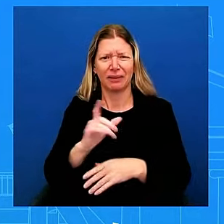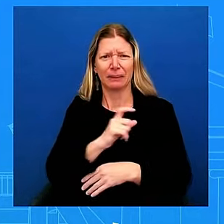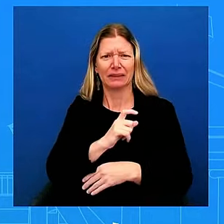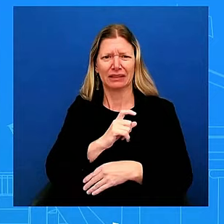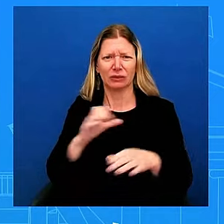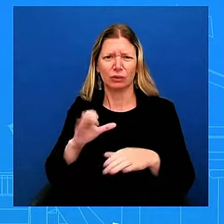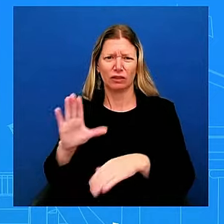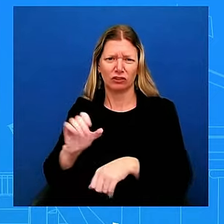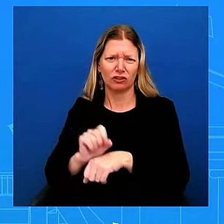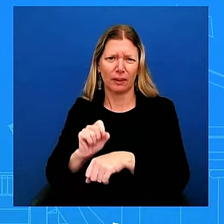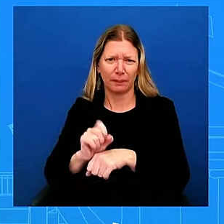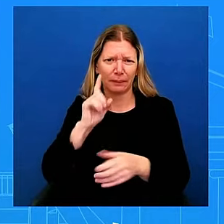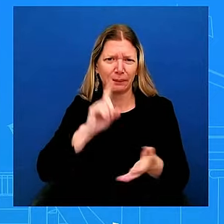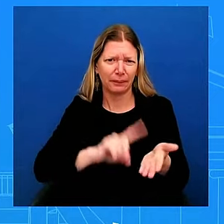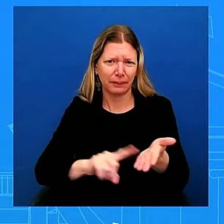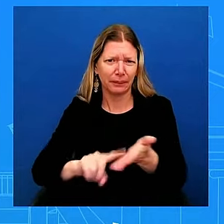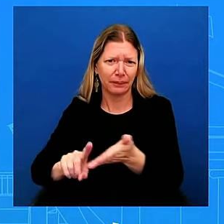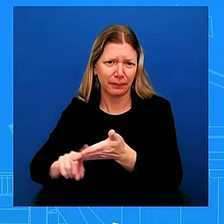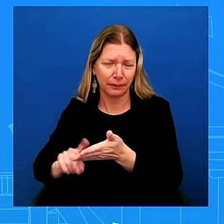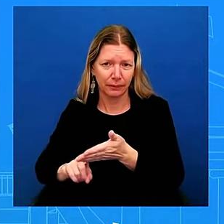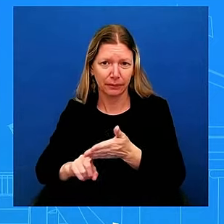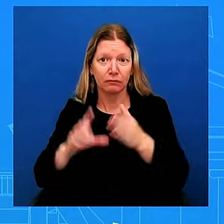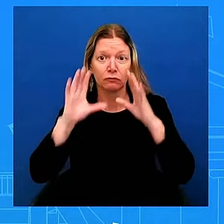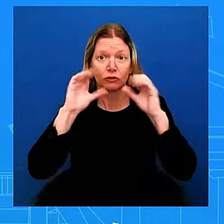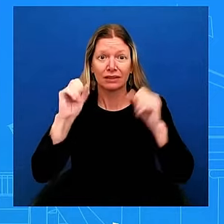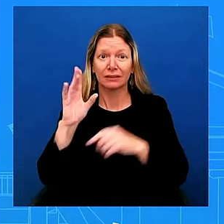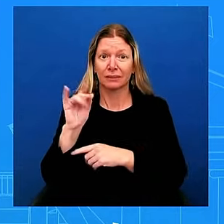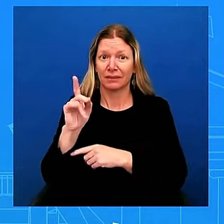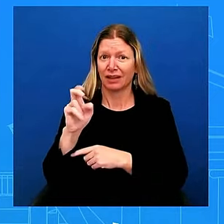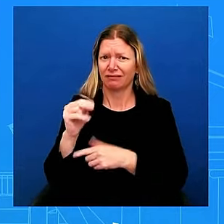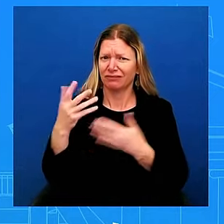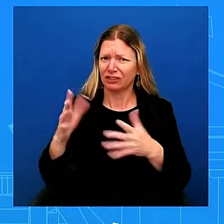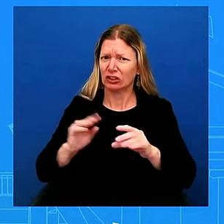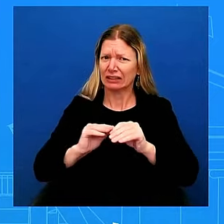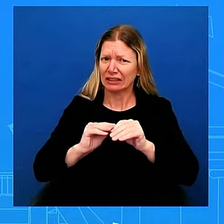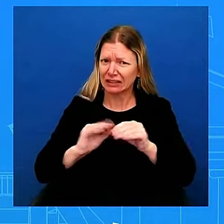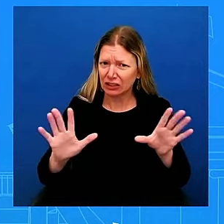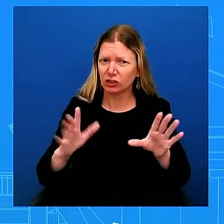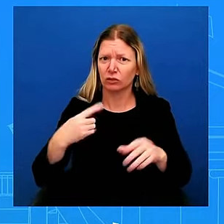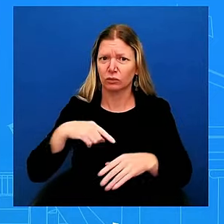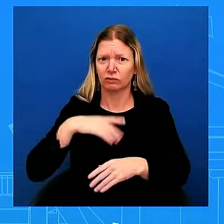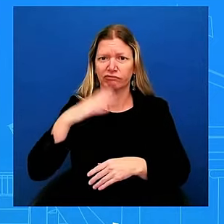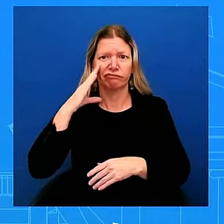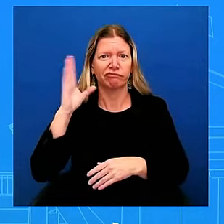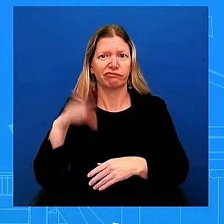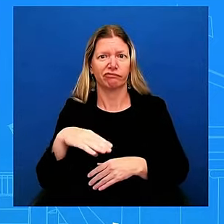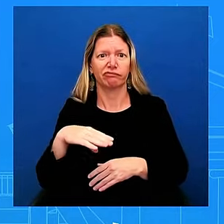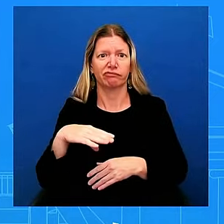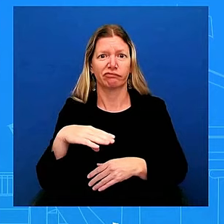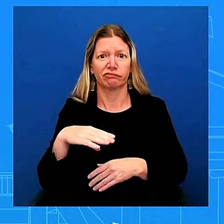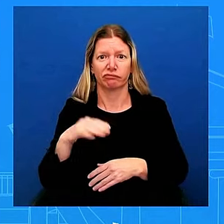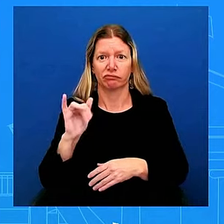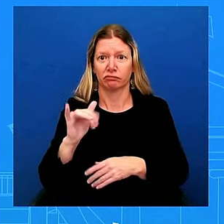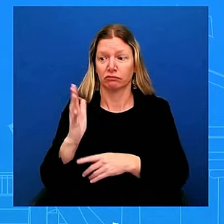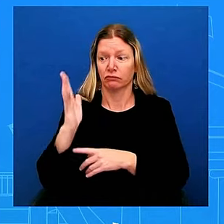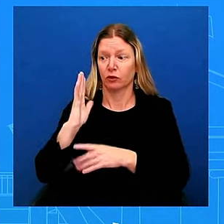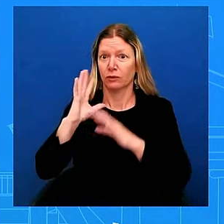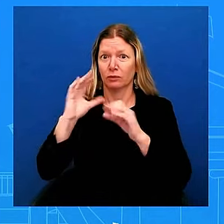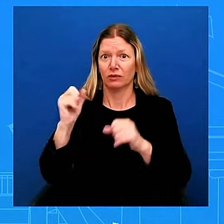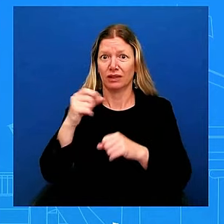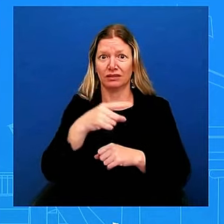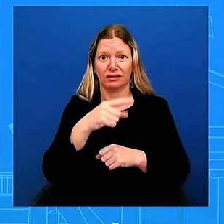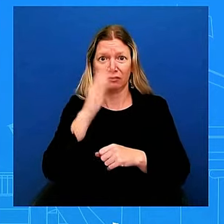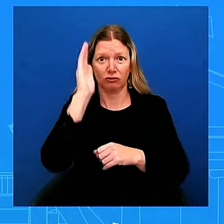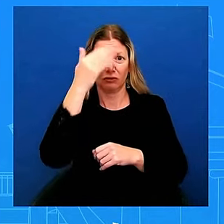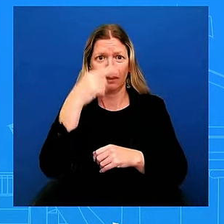know is that a former president was shot in a senseless act of violence, and a fellow American was killed while